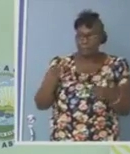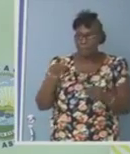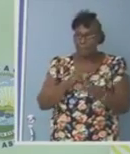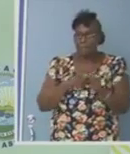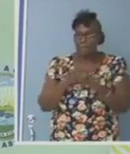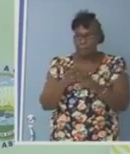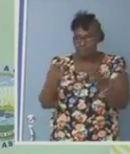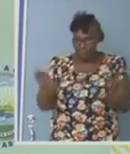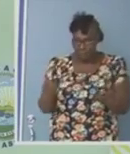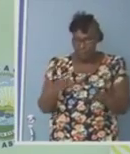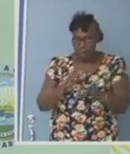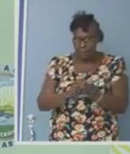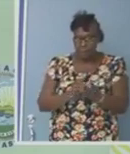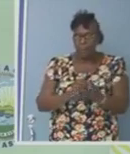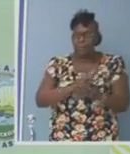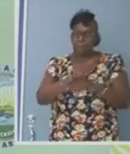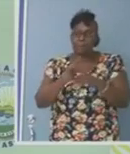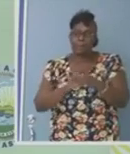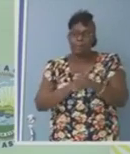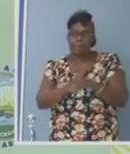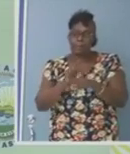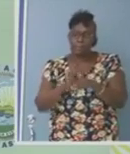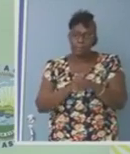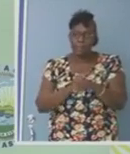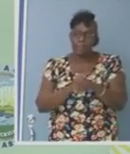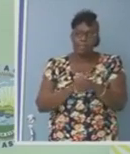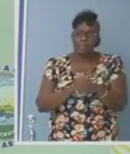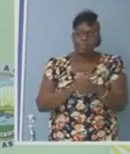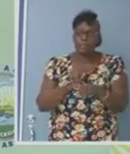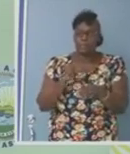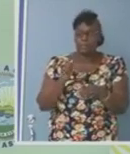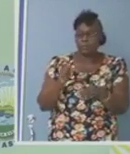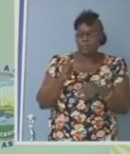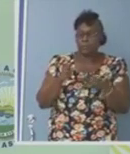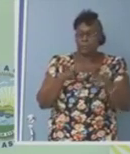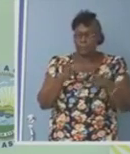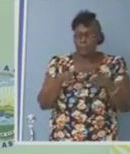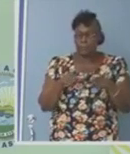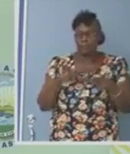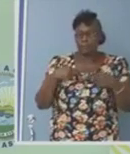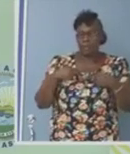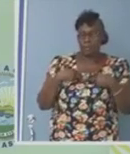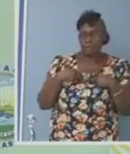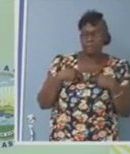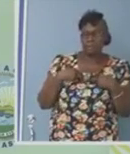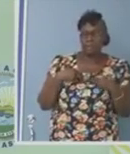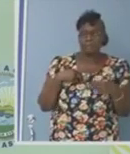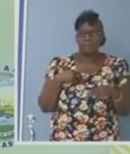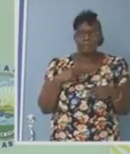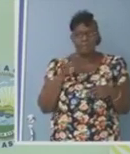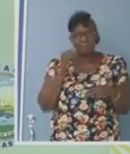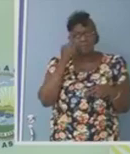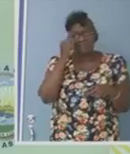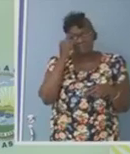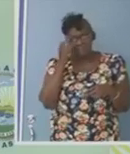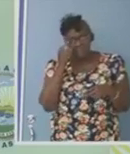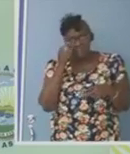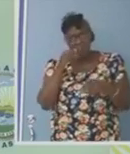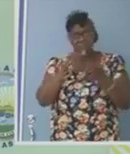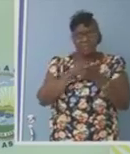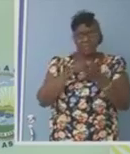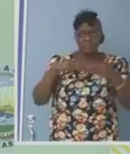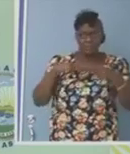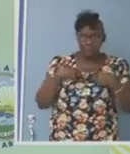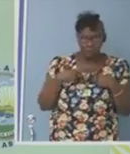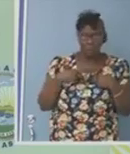be utilized in treating with suspected cases and also positive cases where it becomes